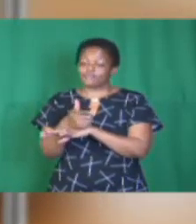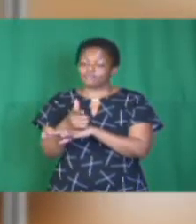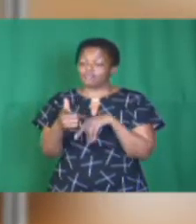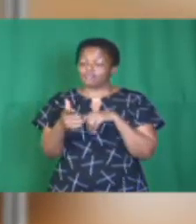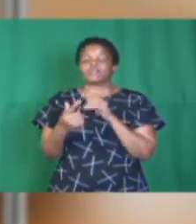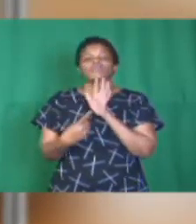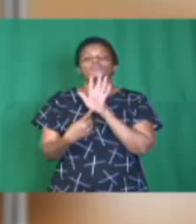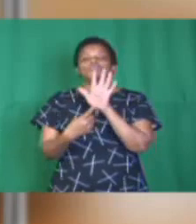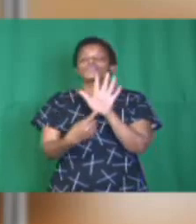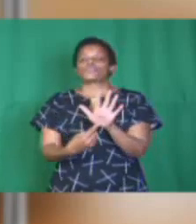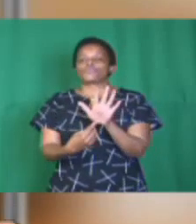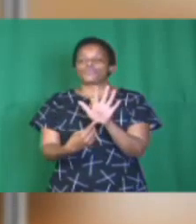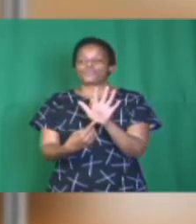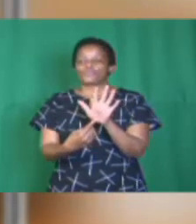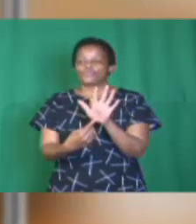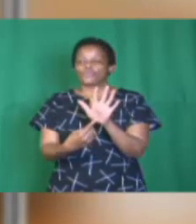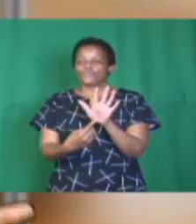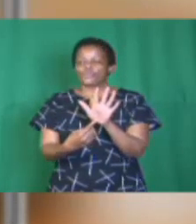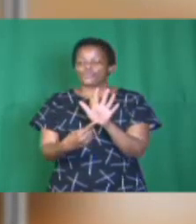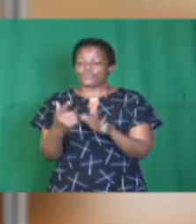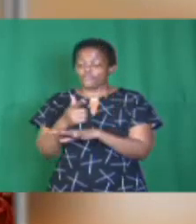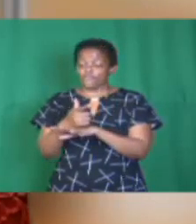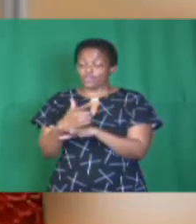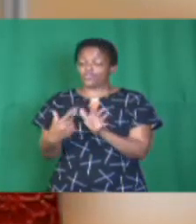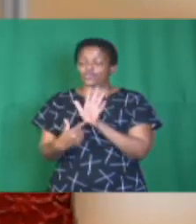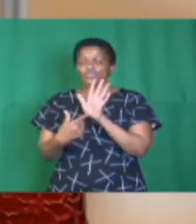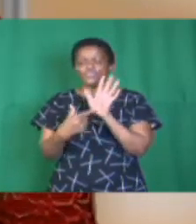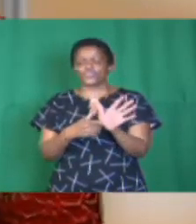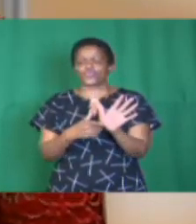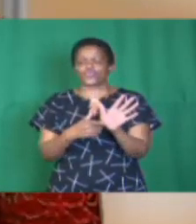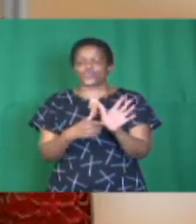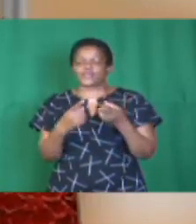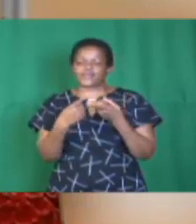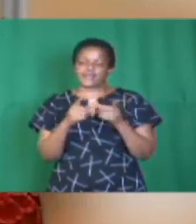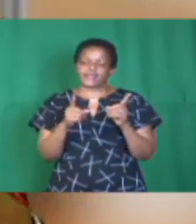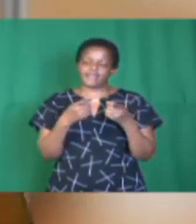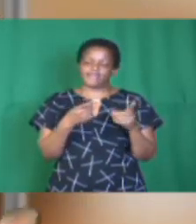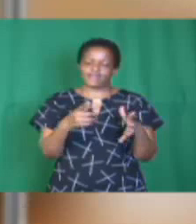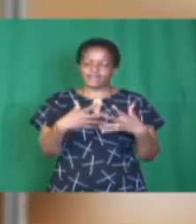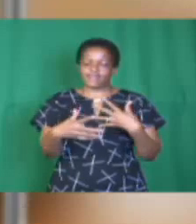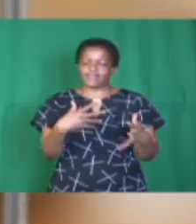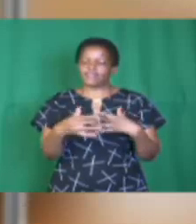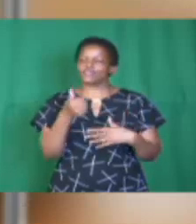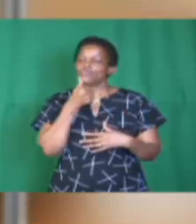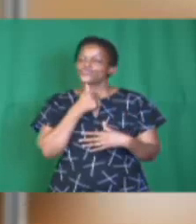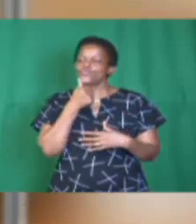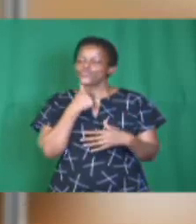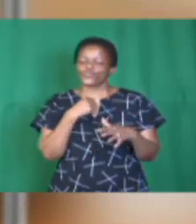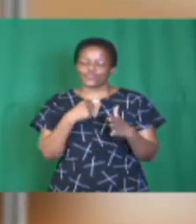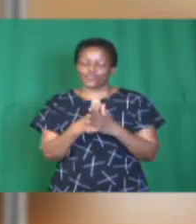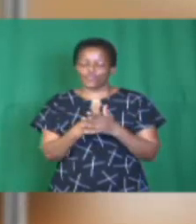demonstrate, which is going to show you the apparatus that are used in filtration, also how